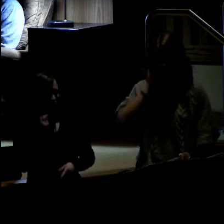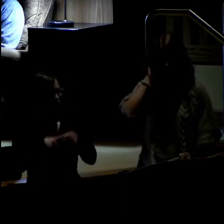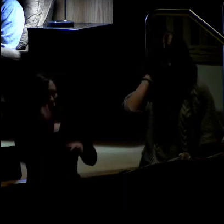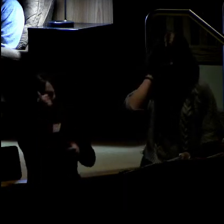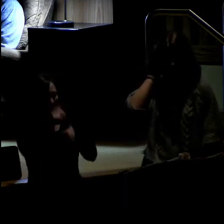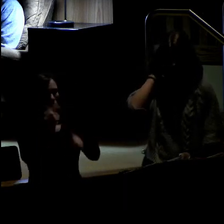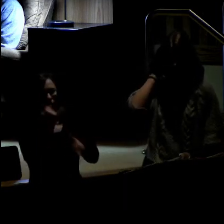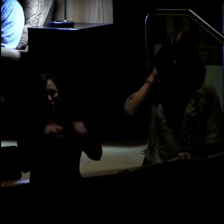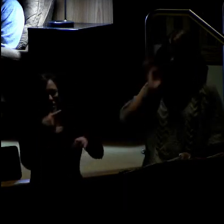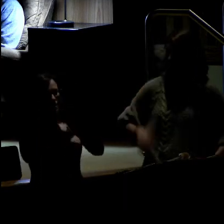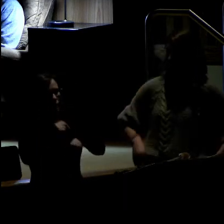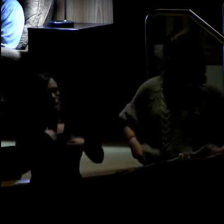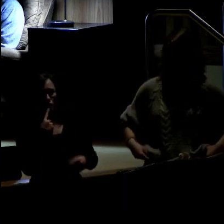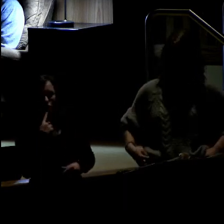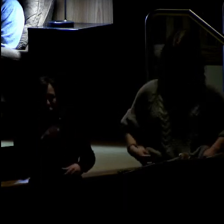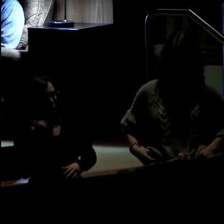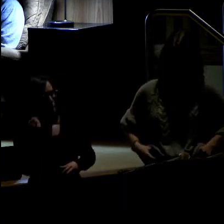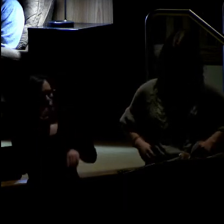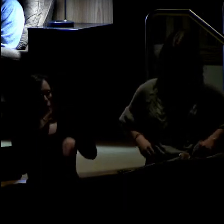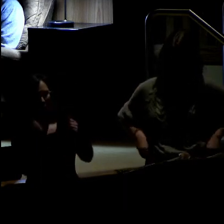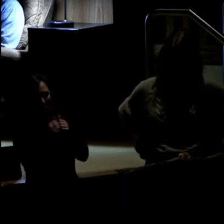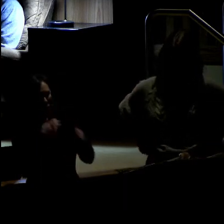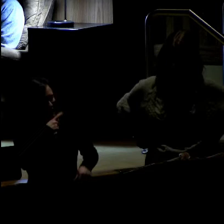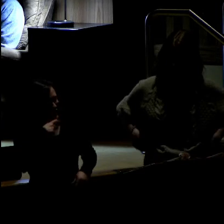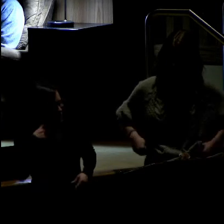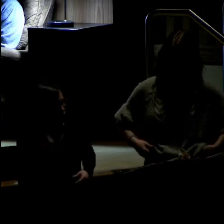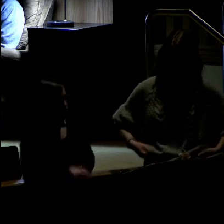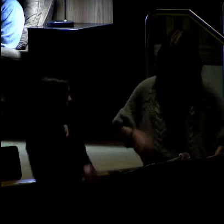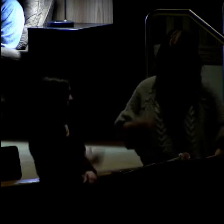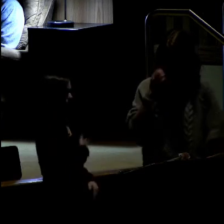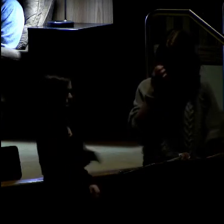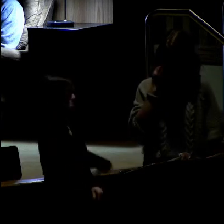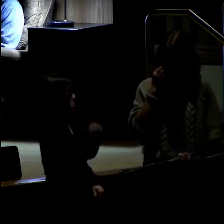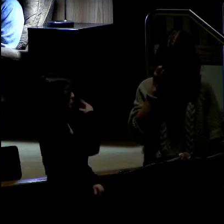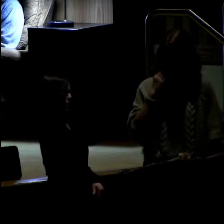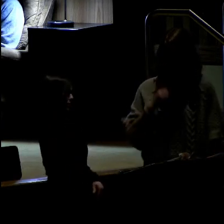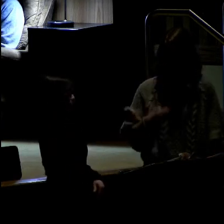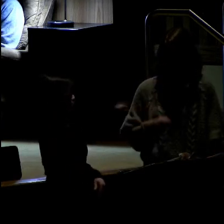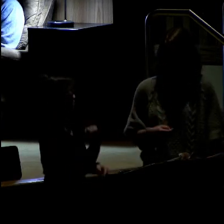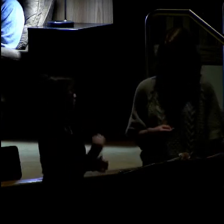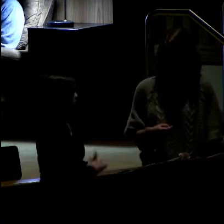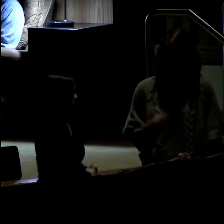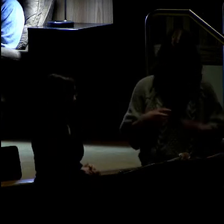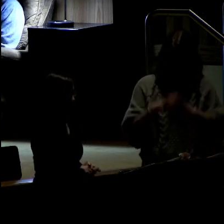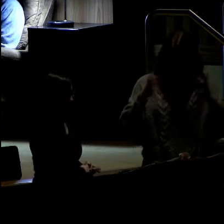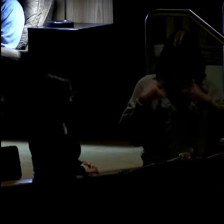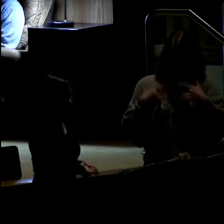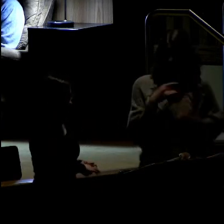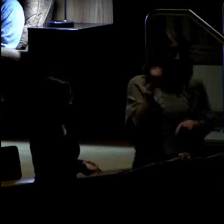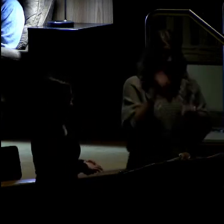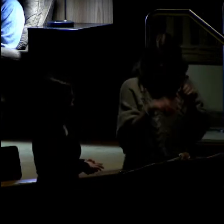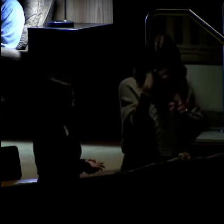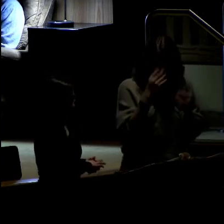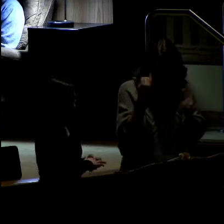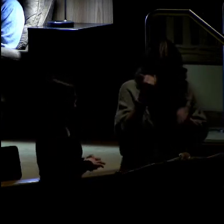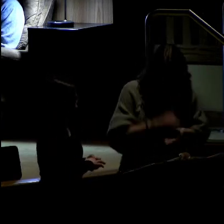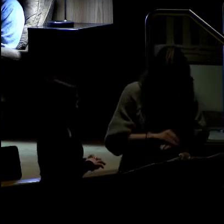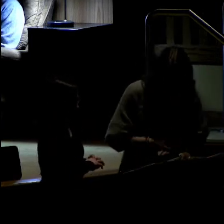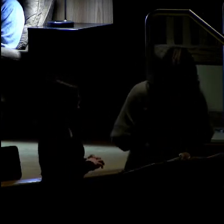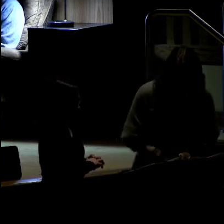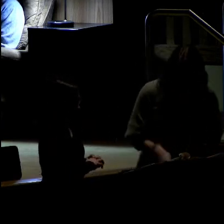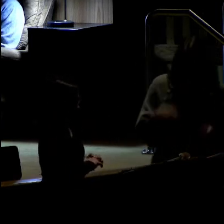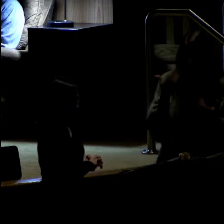on my cornflakes. Thank you. You kids beat all. I'm so proud of you. I'm so excited. I don't think I'll be able to sleep